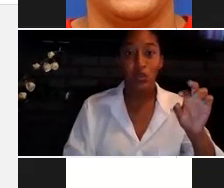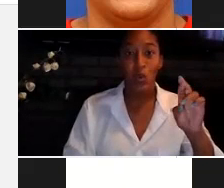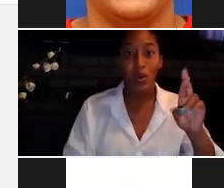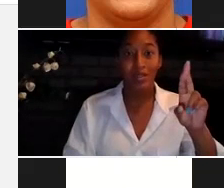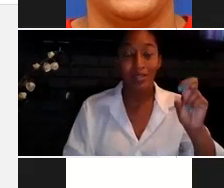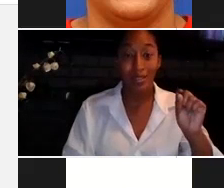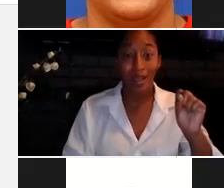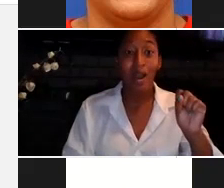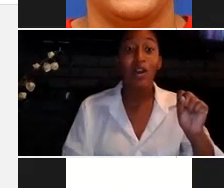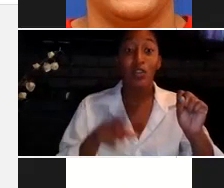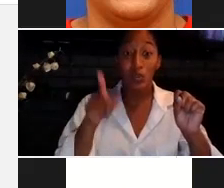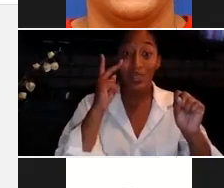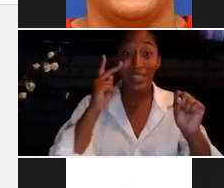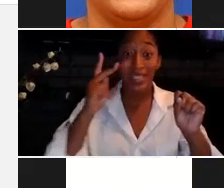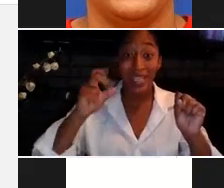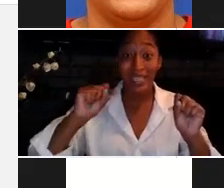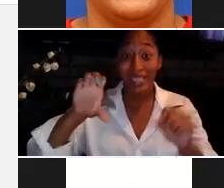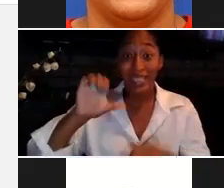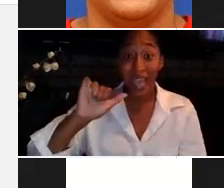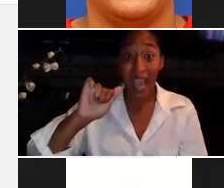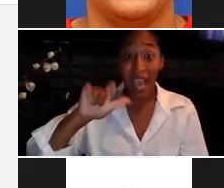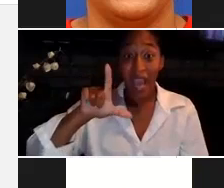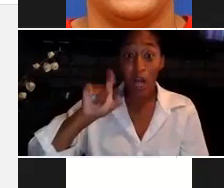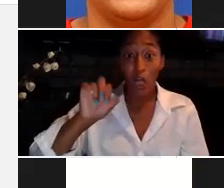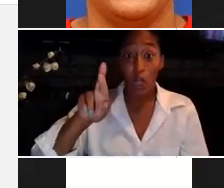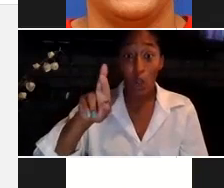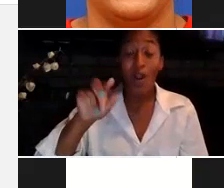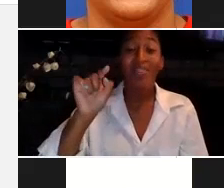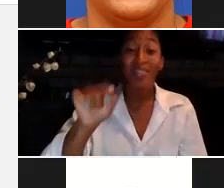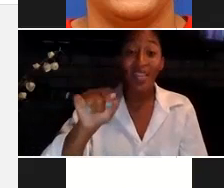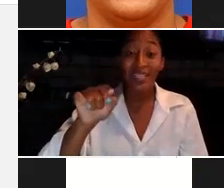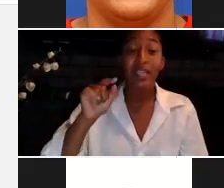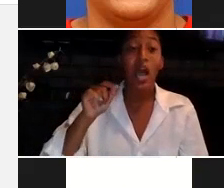is any quantity. Remember, a quantity is something that can be measured.